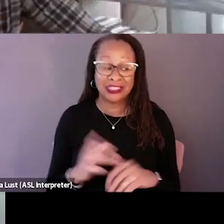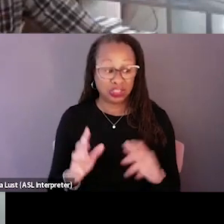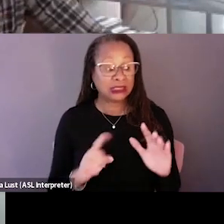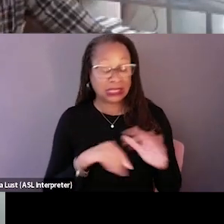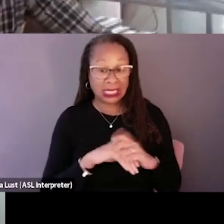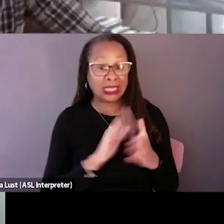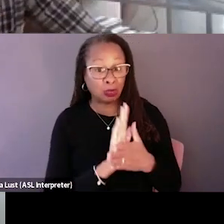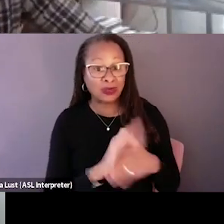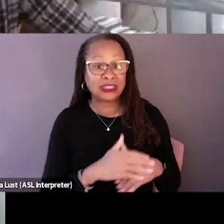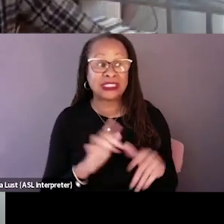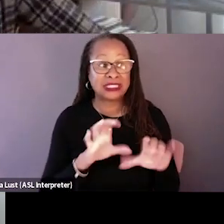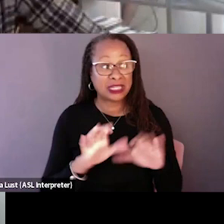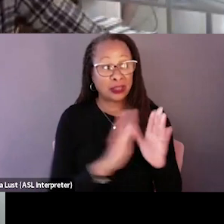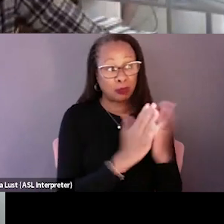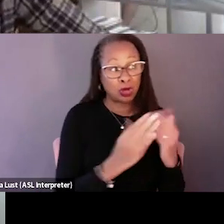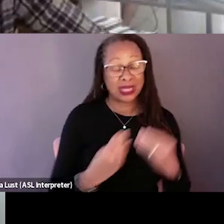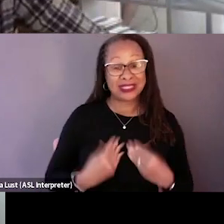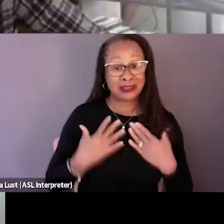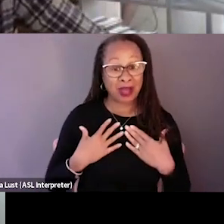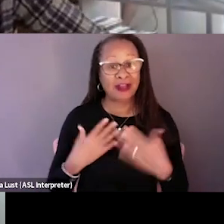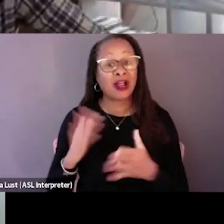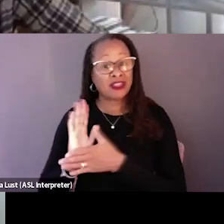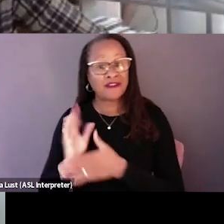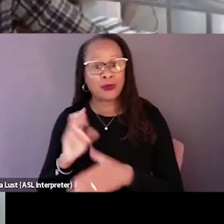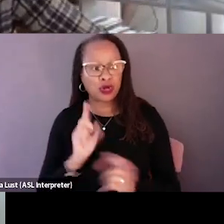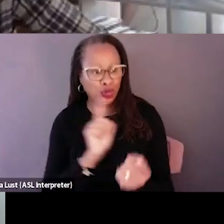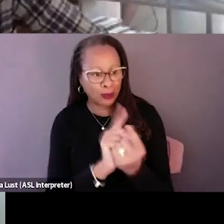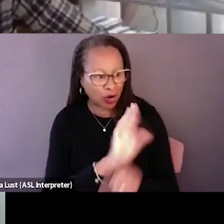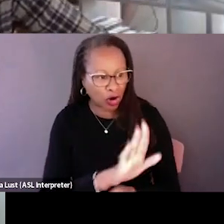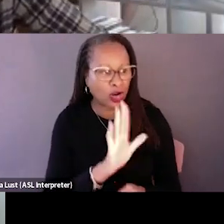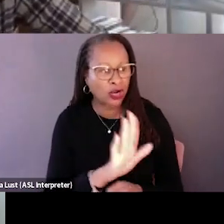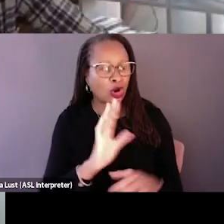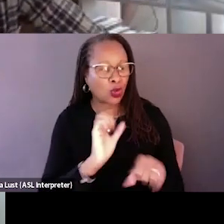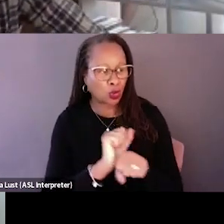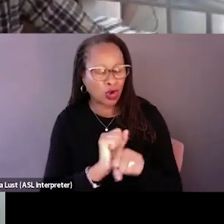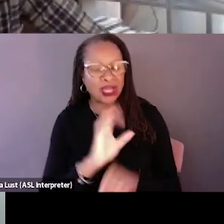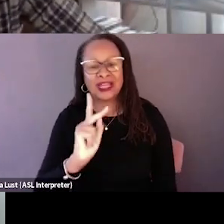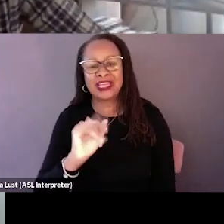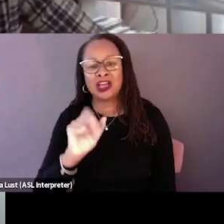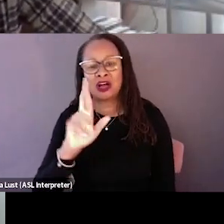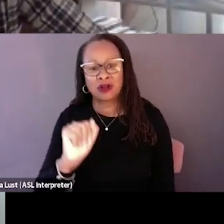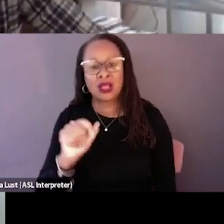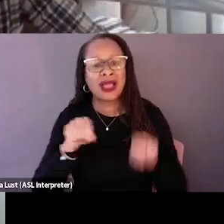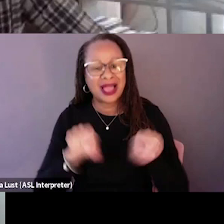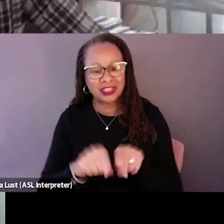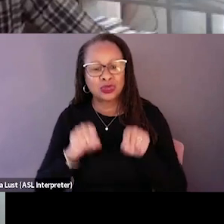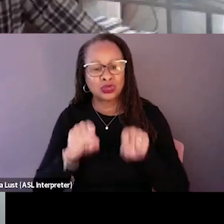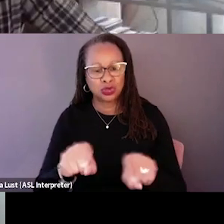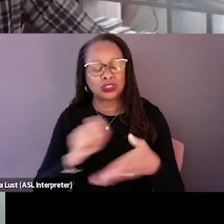book inspired the film or whether you came across her and her work while you were doing research for the film.